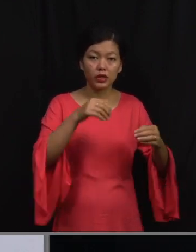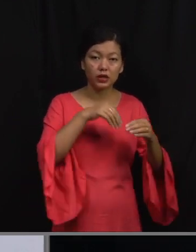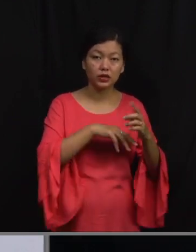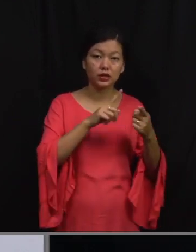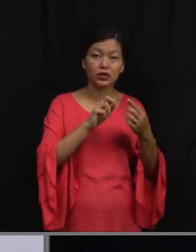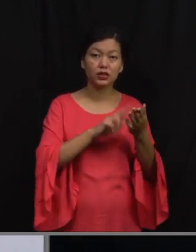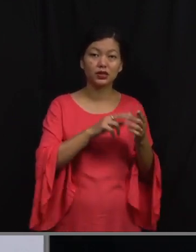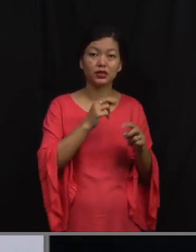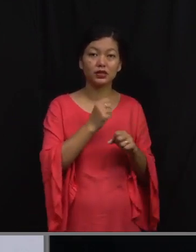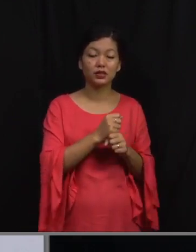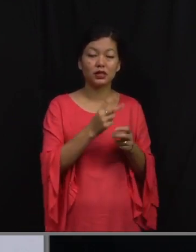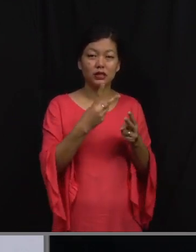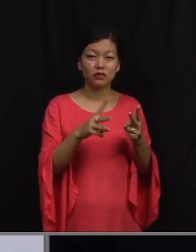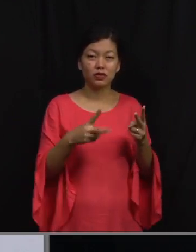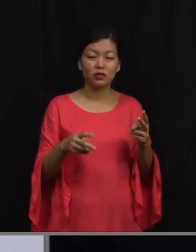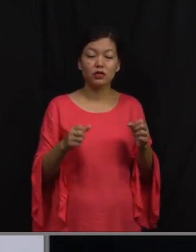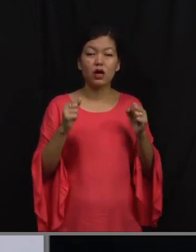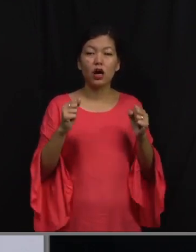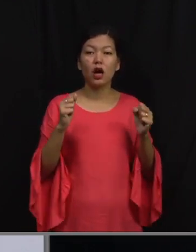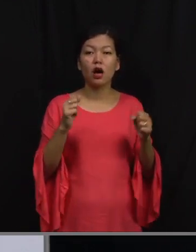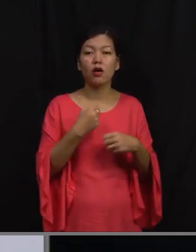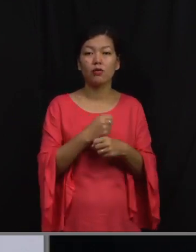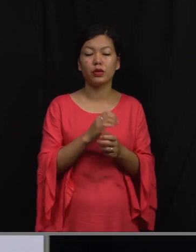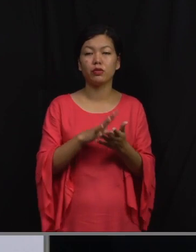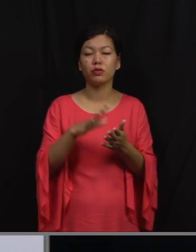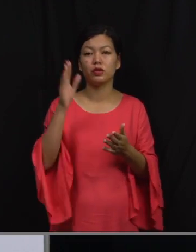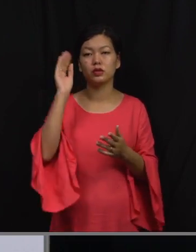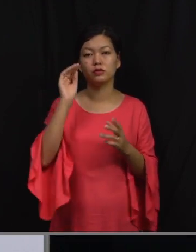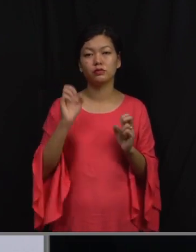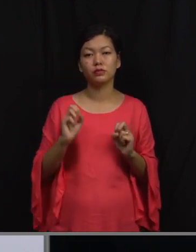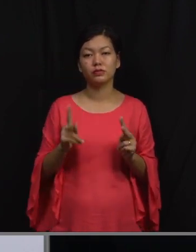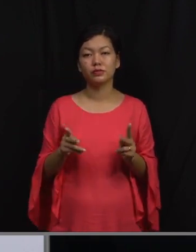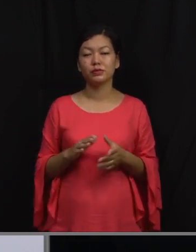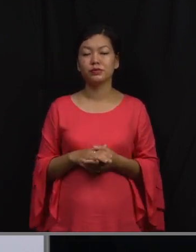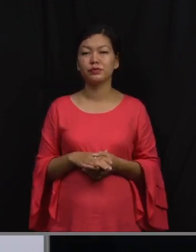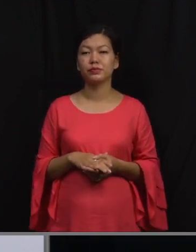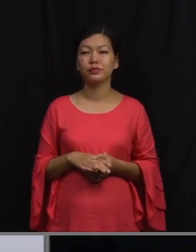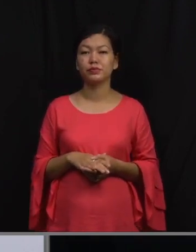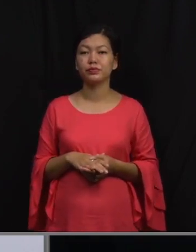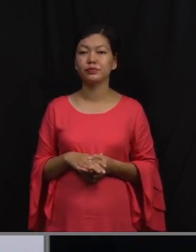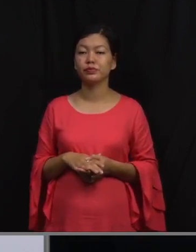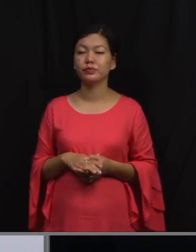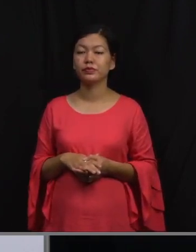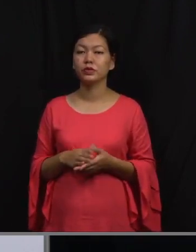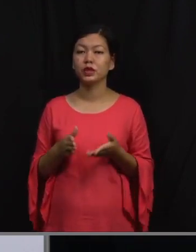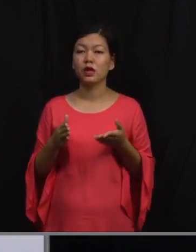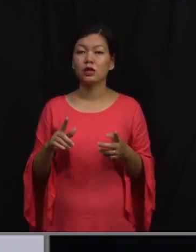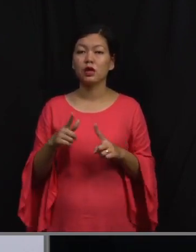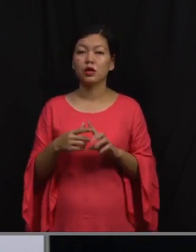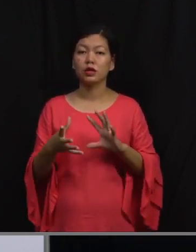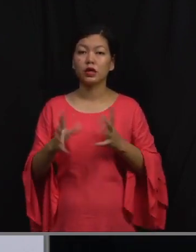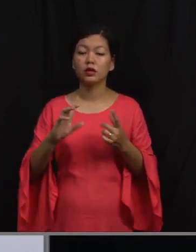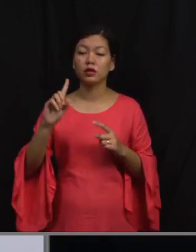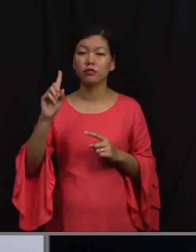to discuss mostly on like that thing, thermodynamics. Okay, so now, so as I told you, sometimes technology comes first, and after